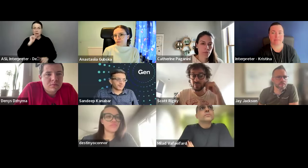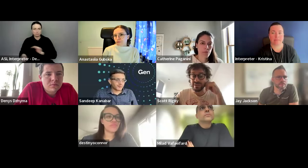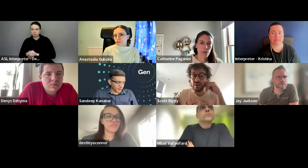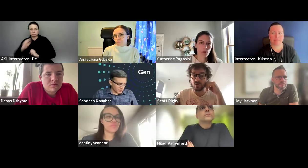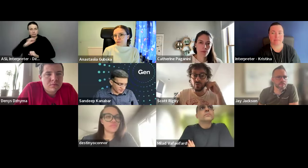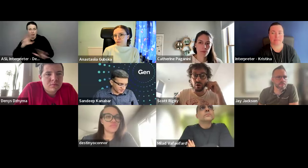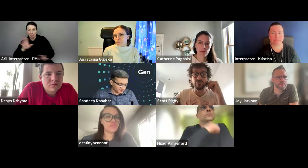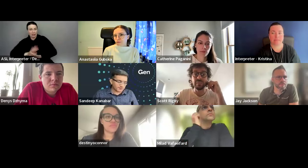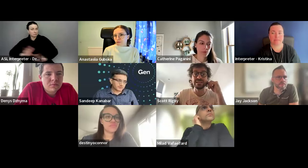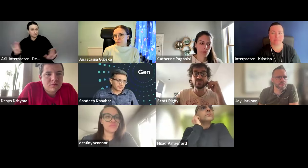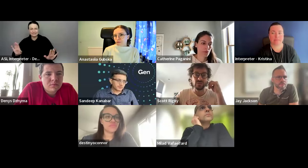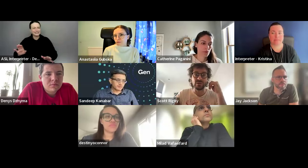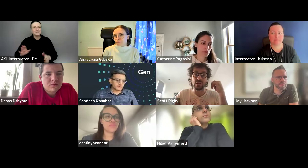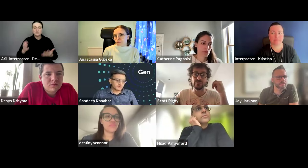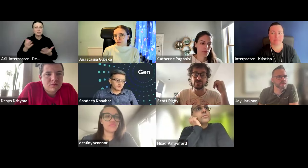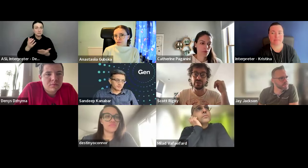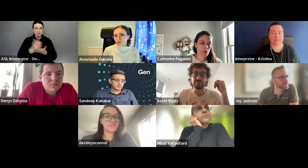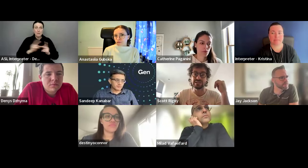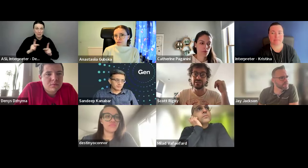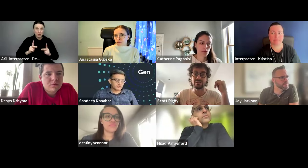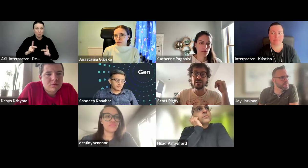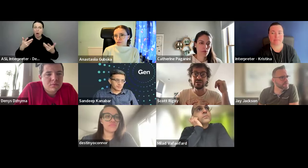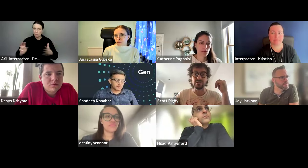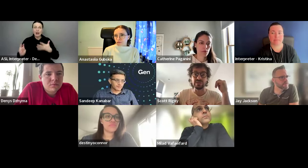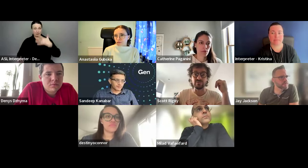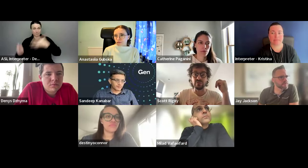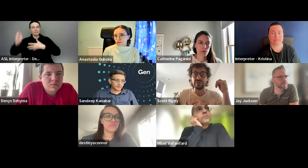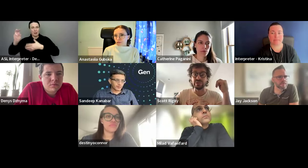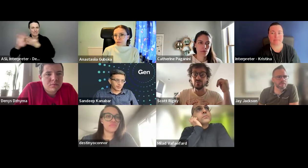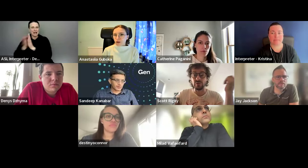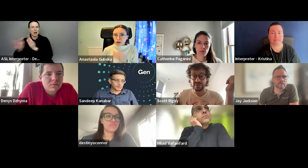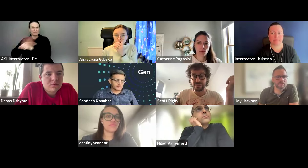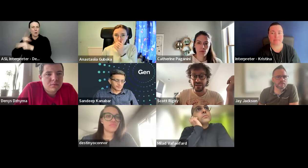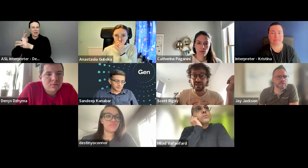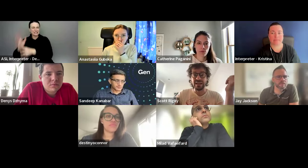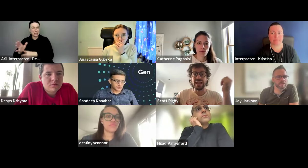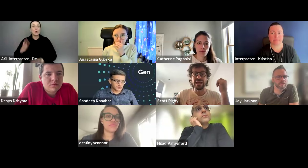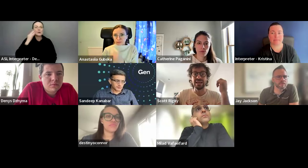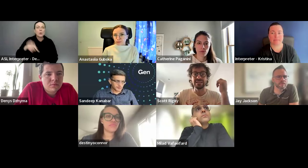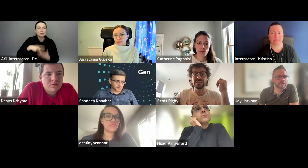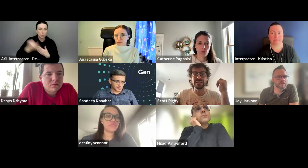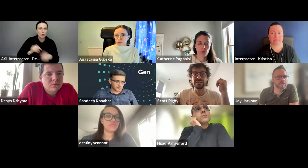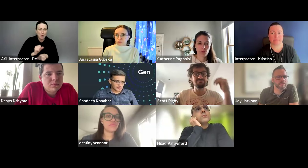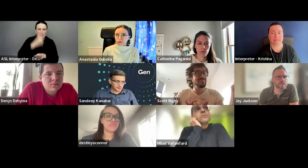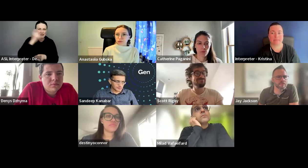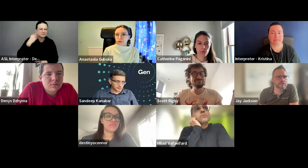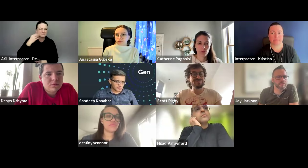several people now who are full maintainers who started off as a triage maintainer. So it's a program that we know works.